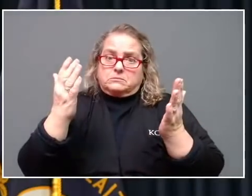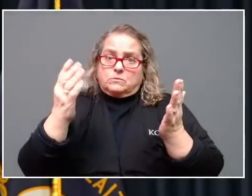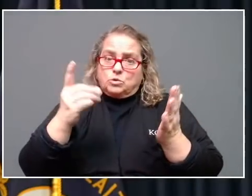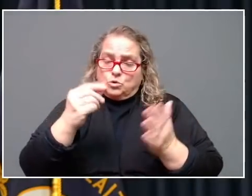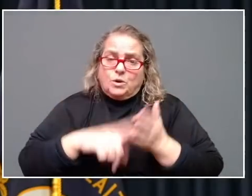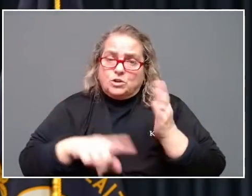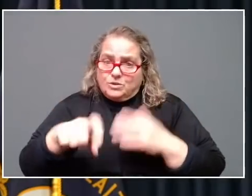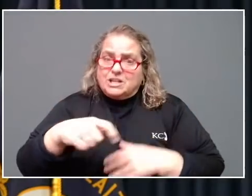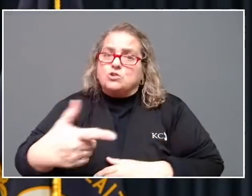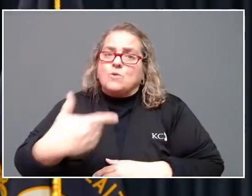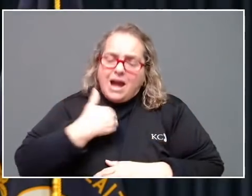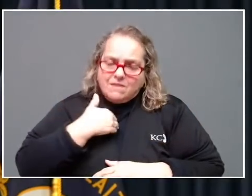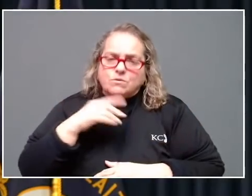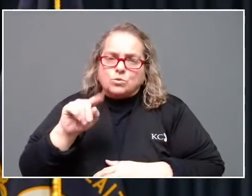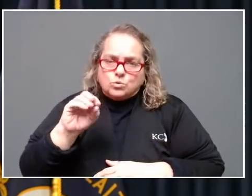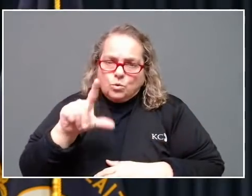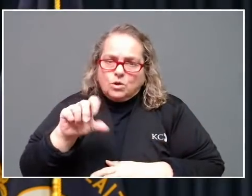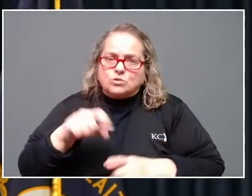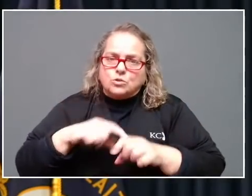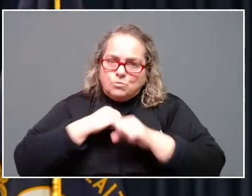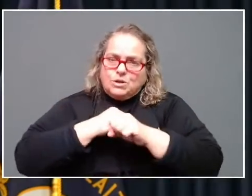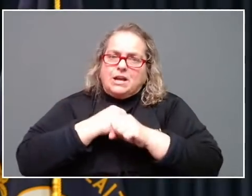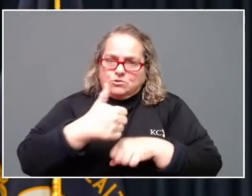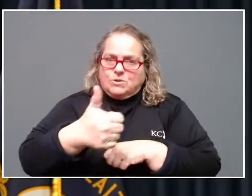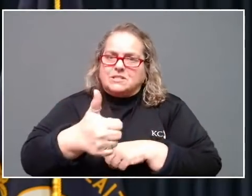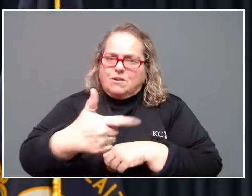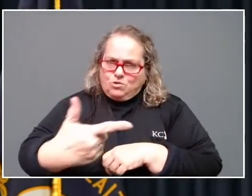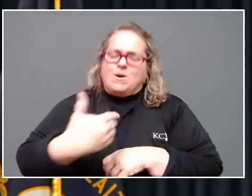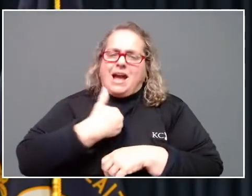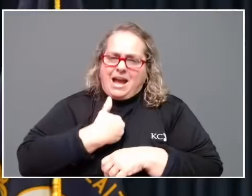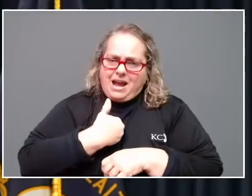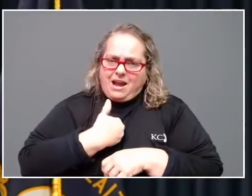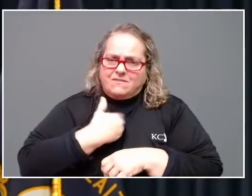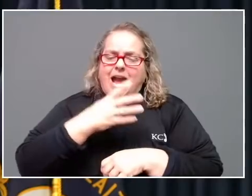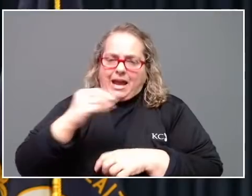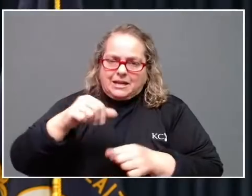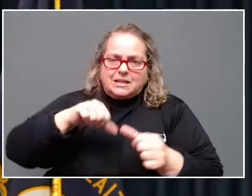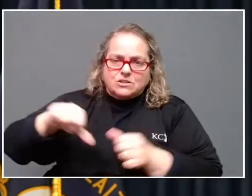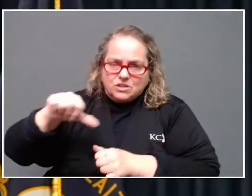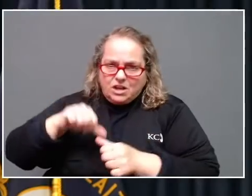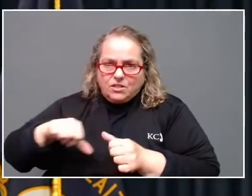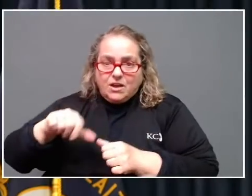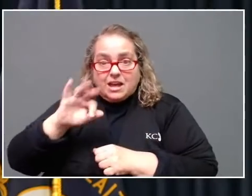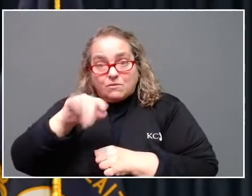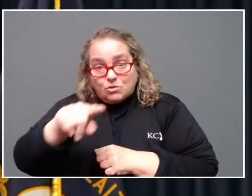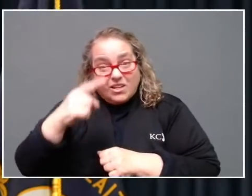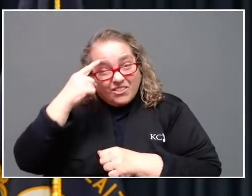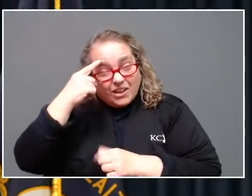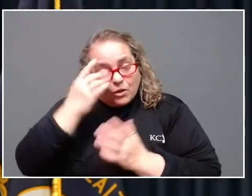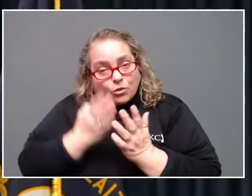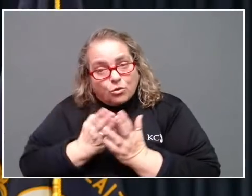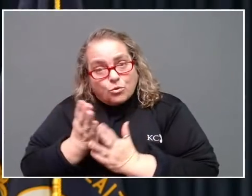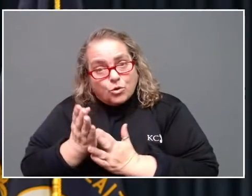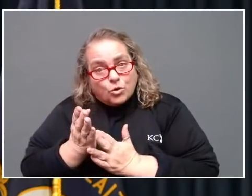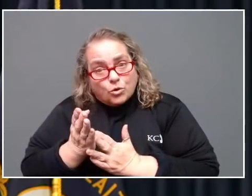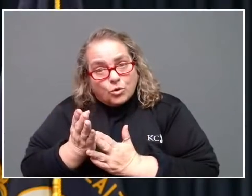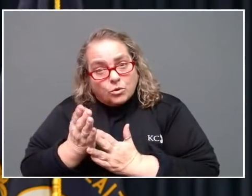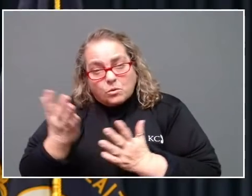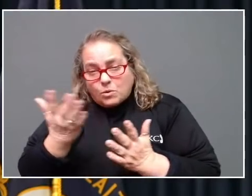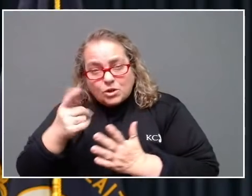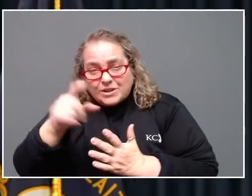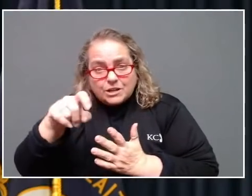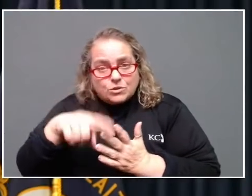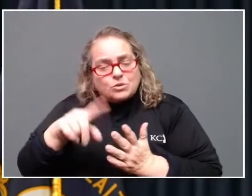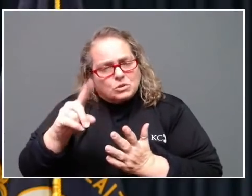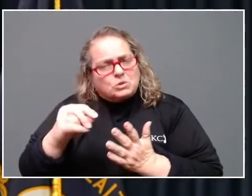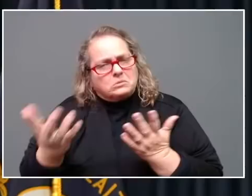tools to protect ourselves and each other. And if you just think through those things, and let's remember,